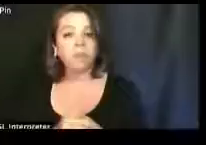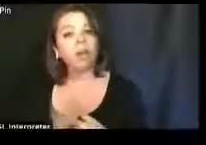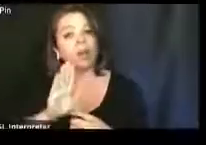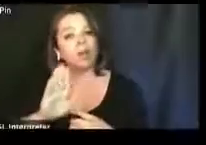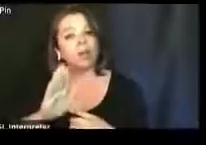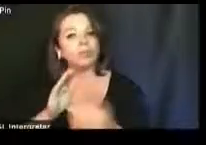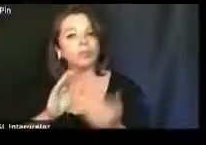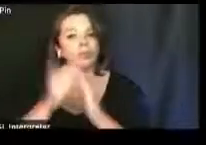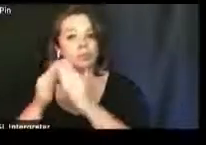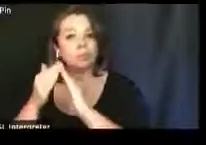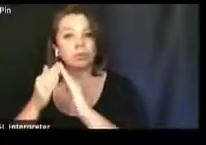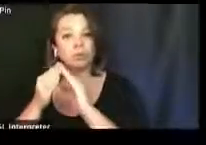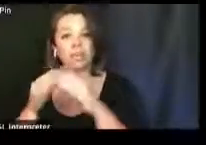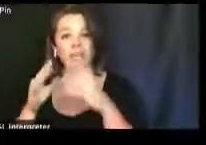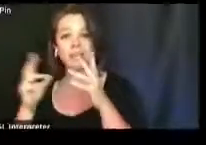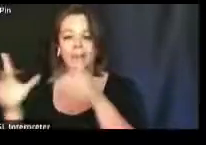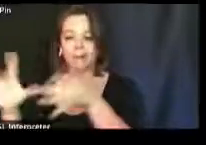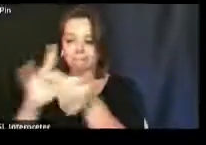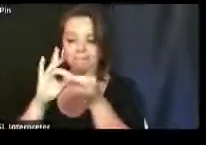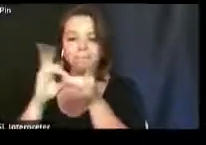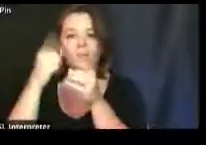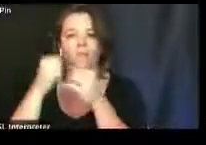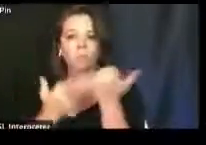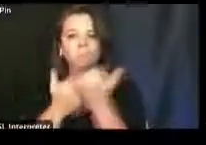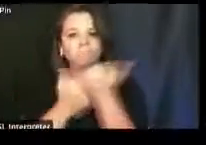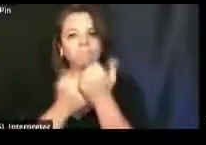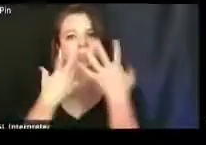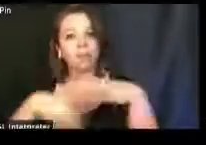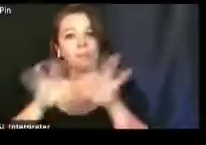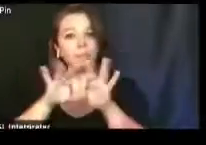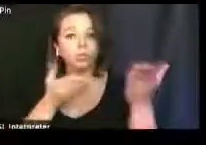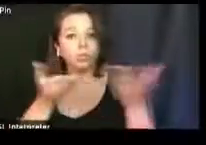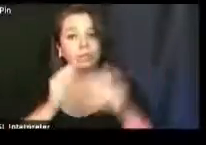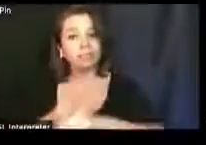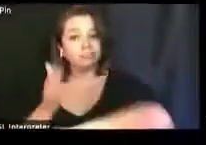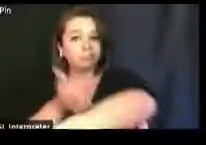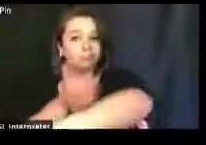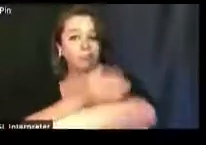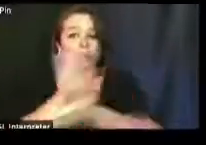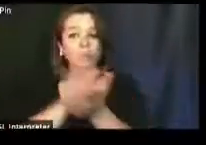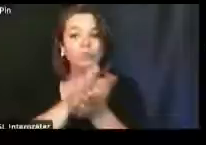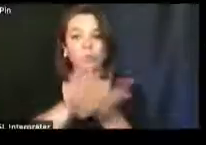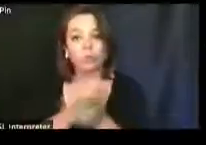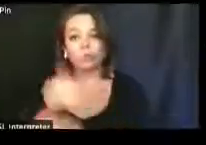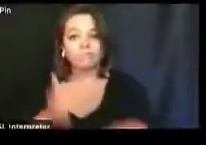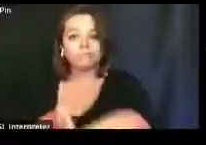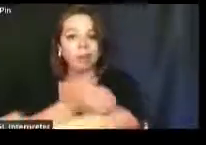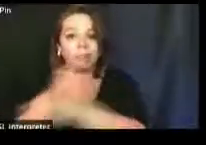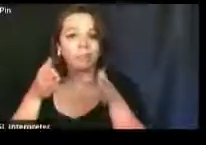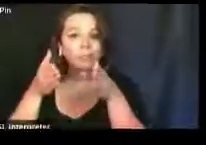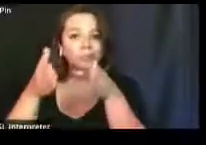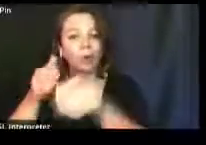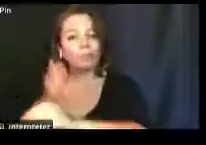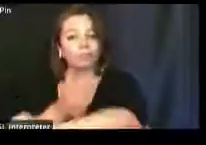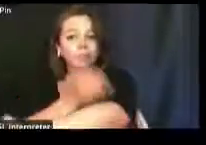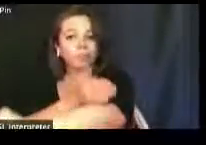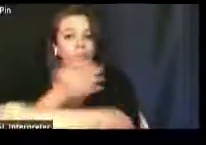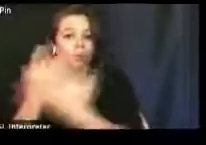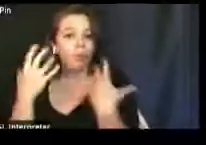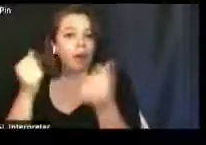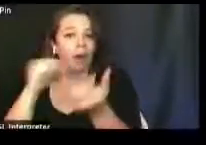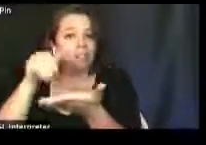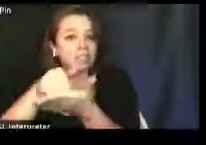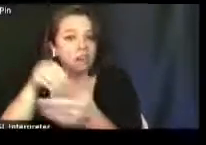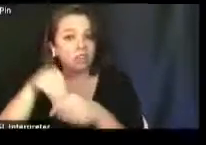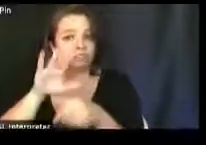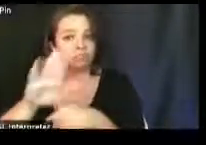to advocate for important services, better schools, roads, or health centers in your neighborhood?